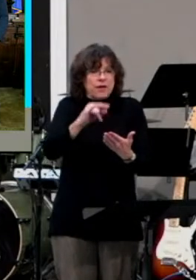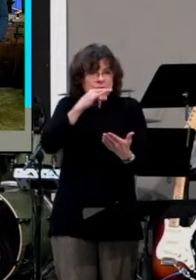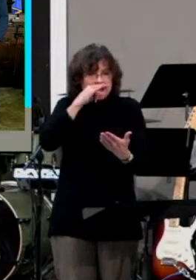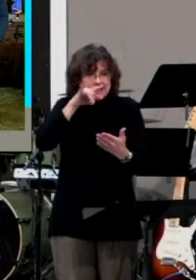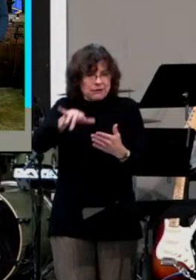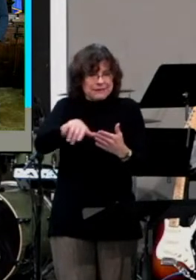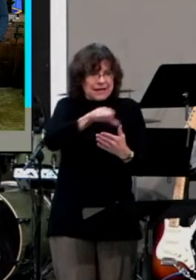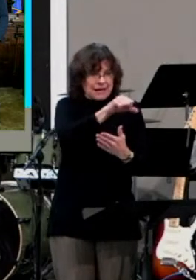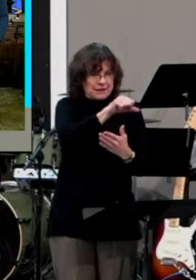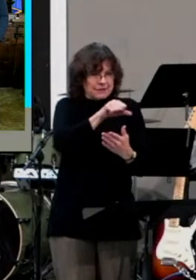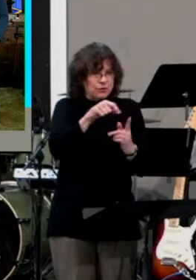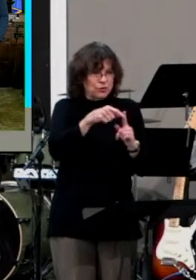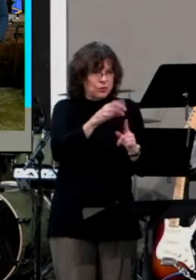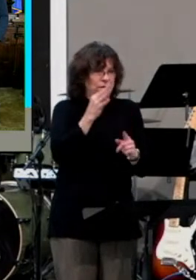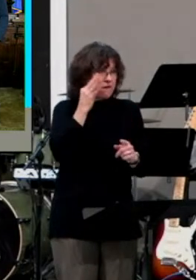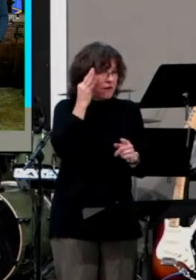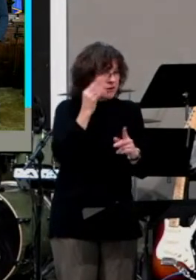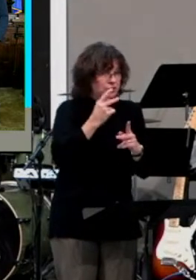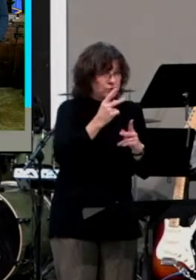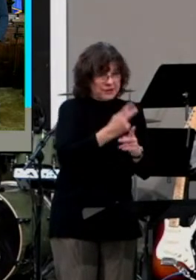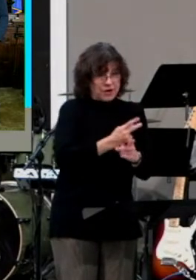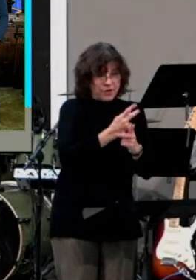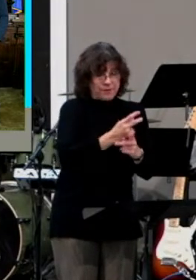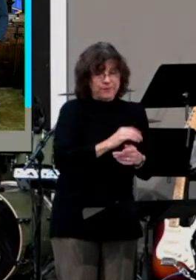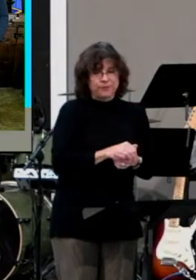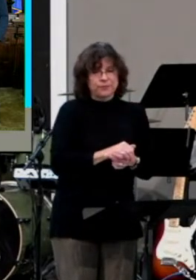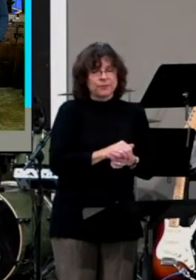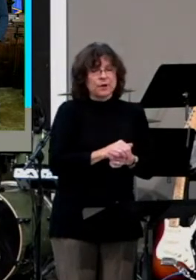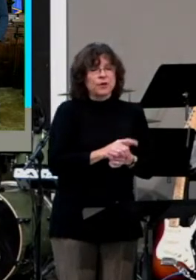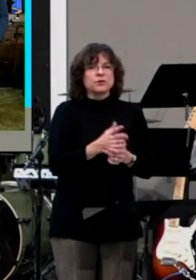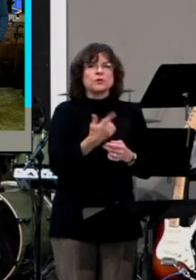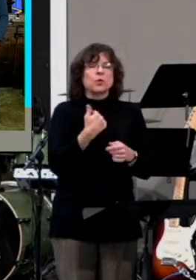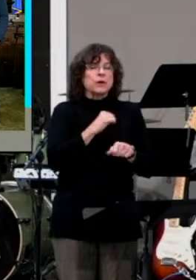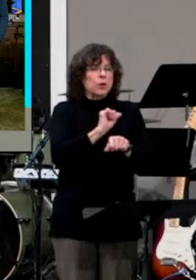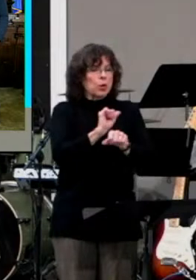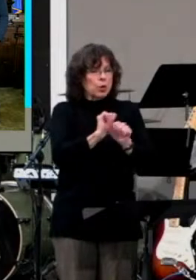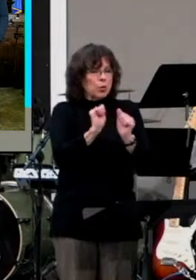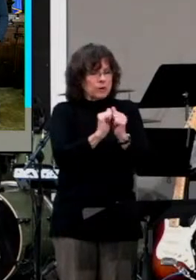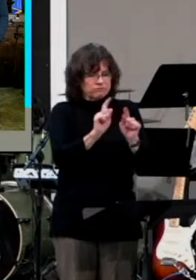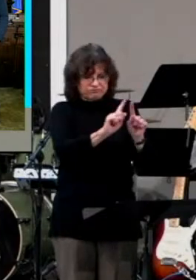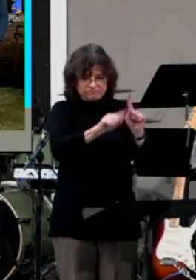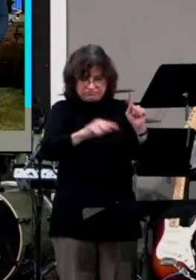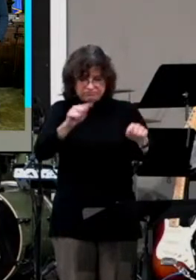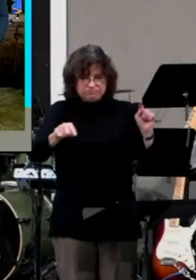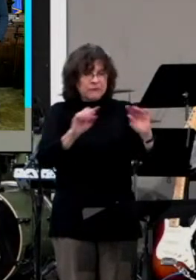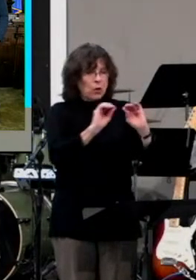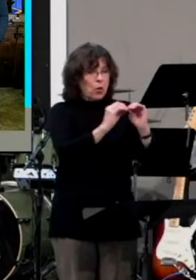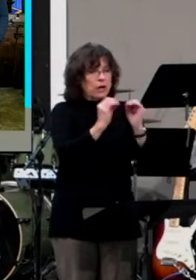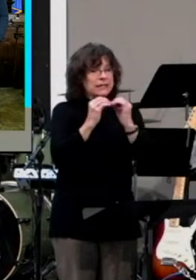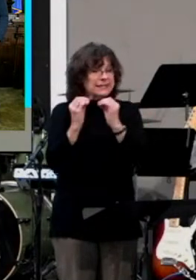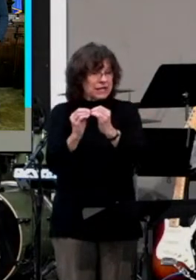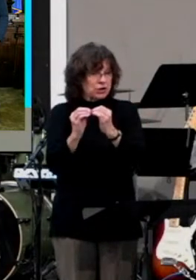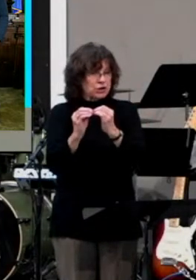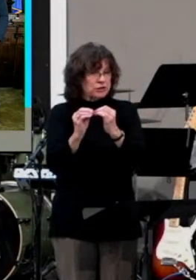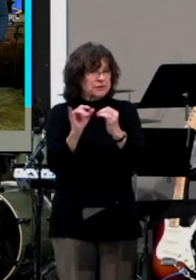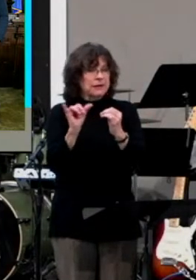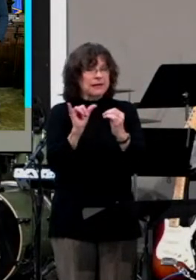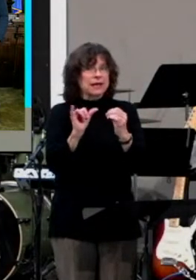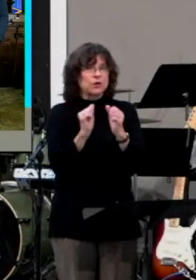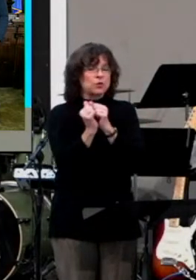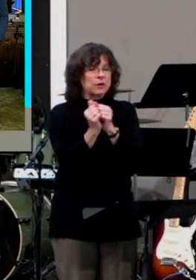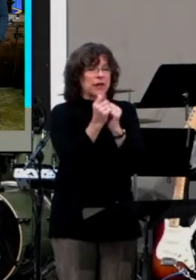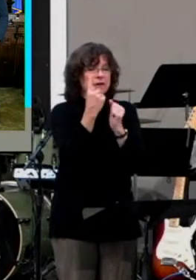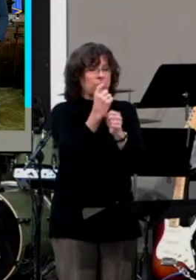with organizations like Together for Good and Safe Homes, and we help make videos for them as well and tell